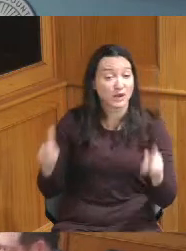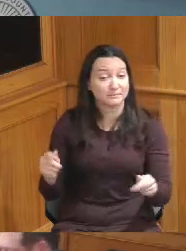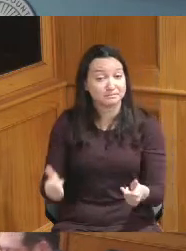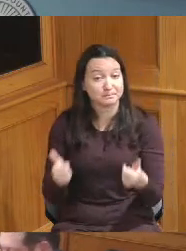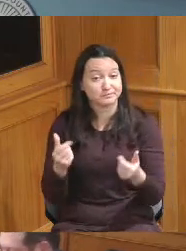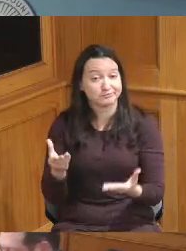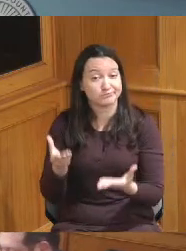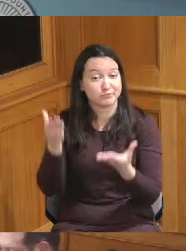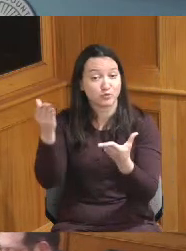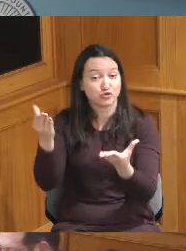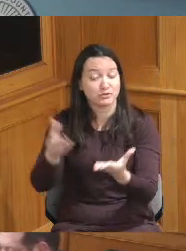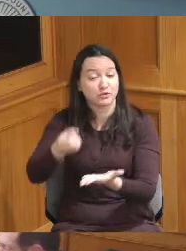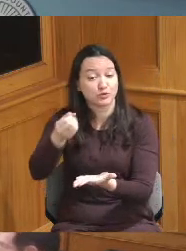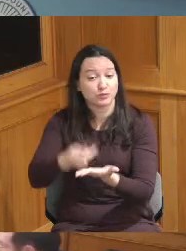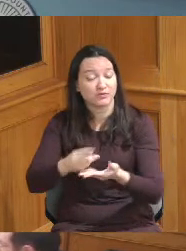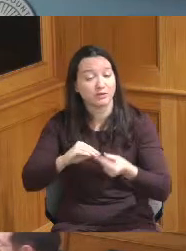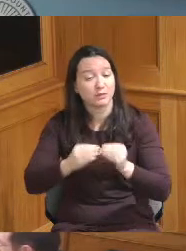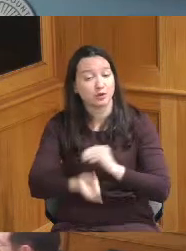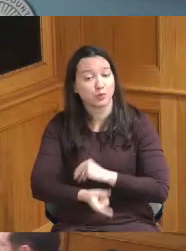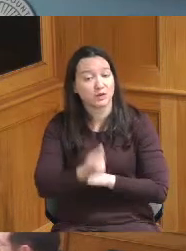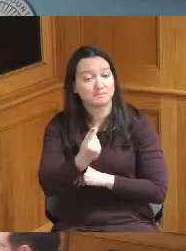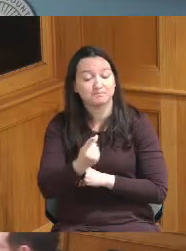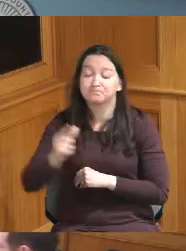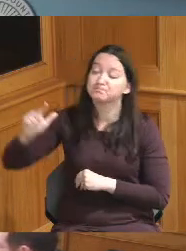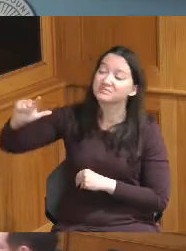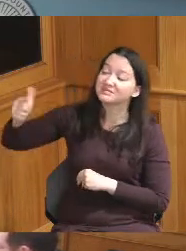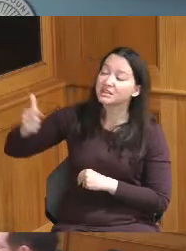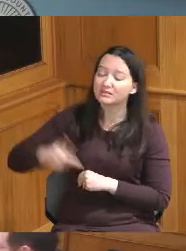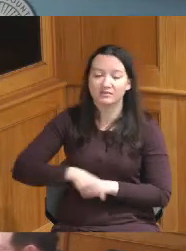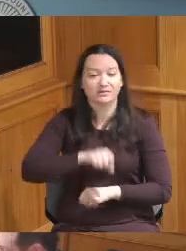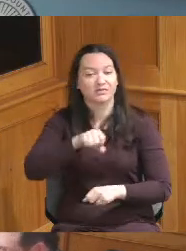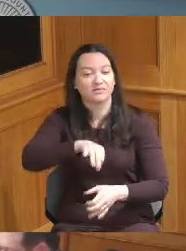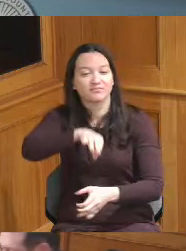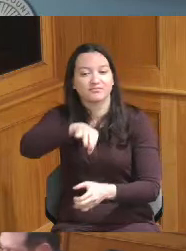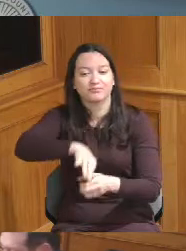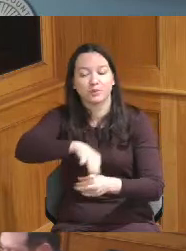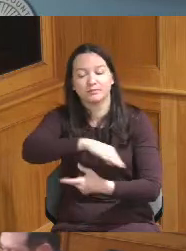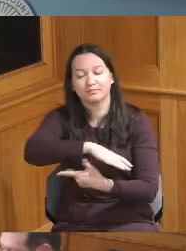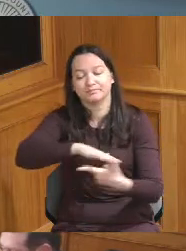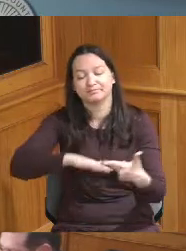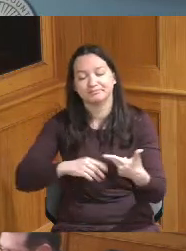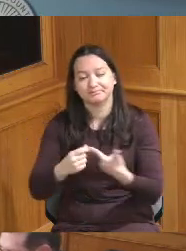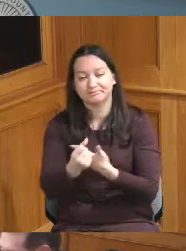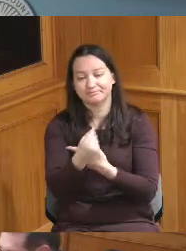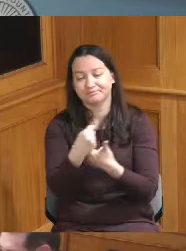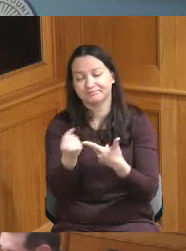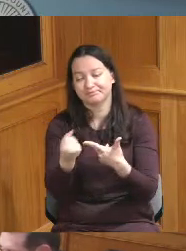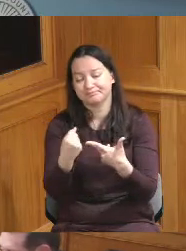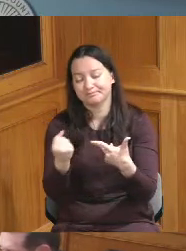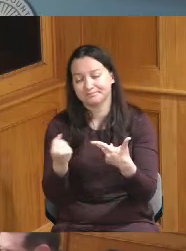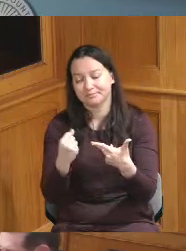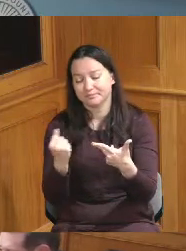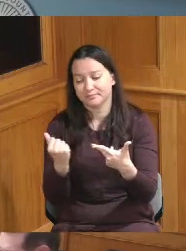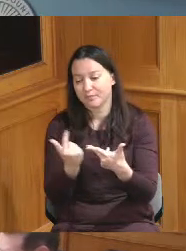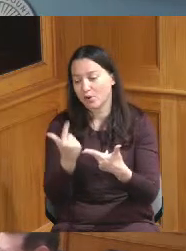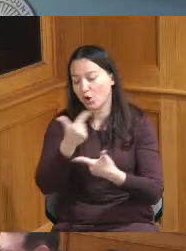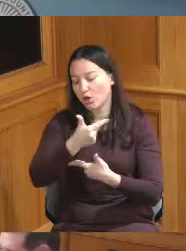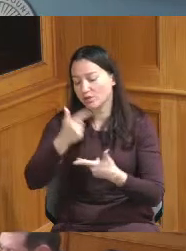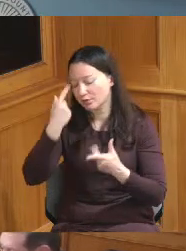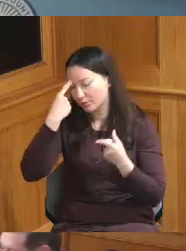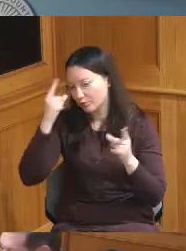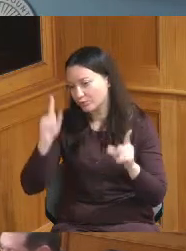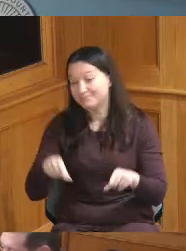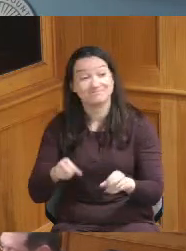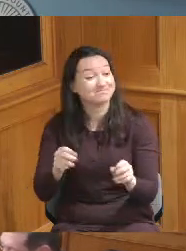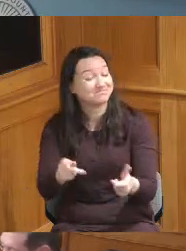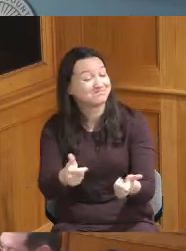Dumas? No questions. All right. I make a motion to approve item number one. Second. Commissioner Reese? Yes. Commissioner Dreehouse? Yes. Commissioner Summer Dumas? Yes.